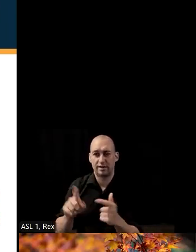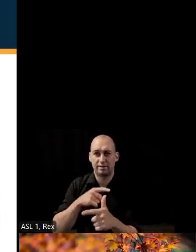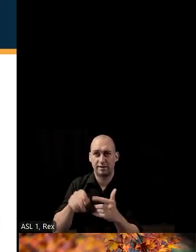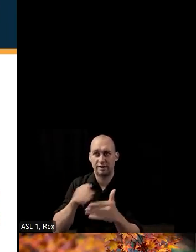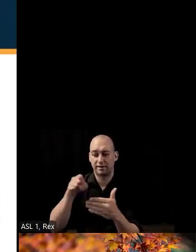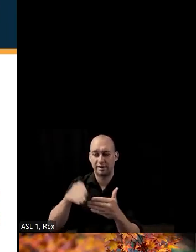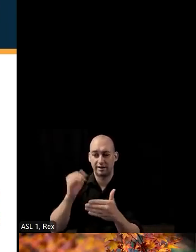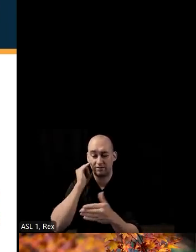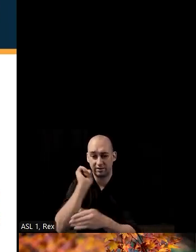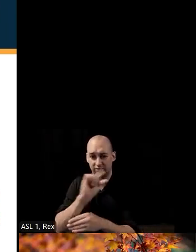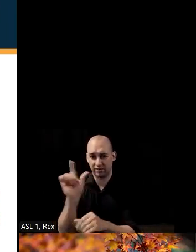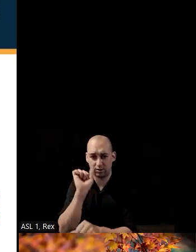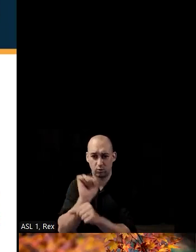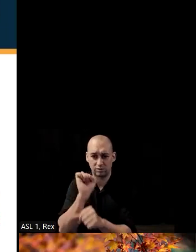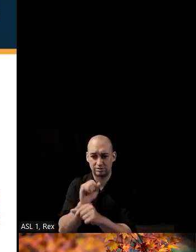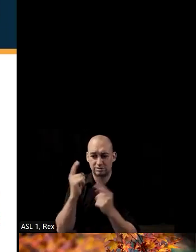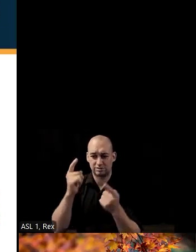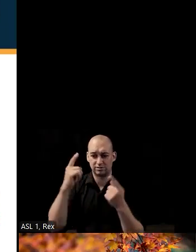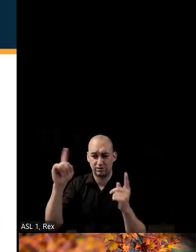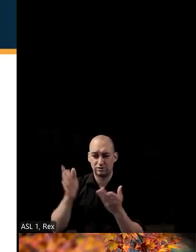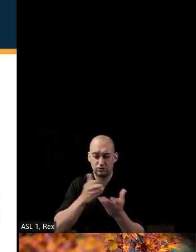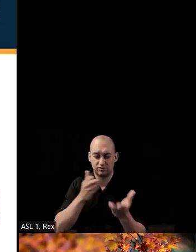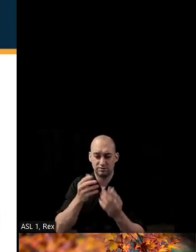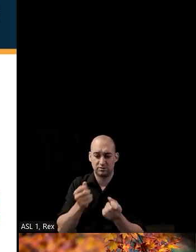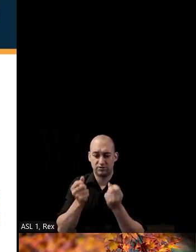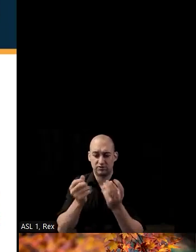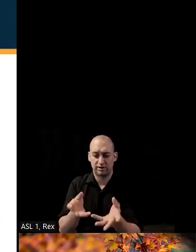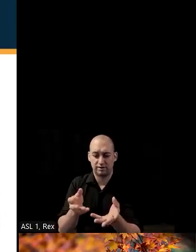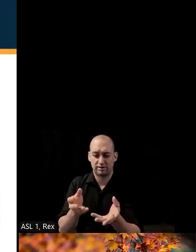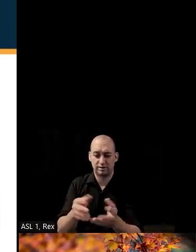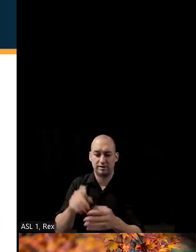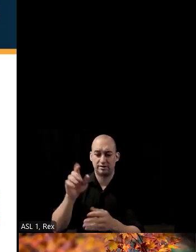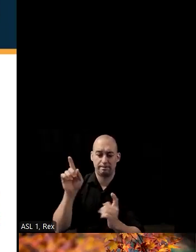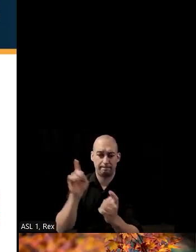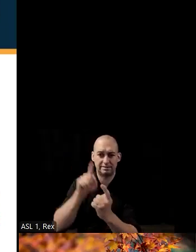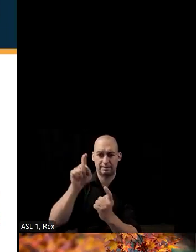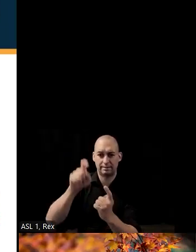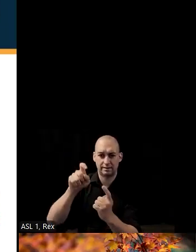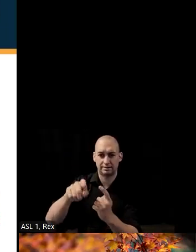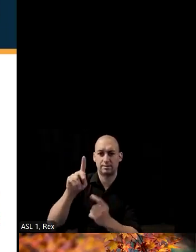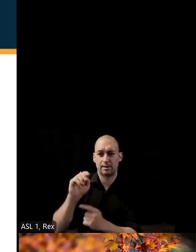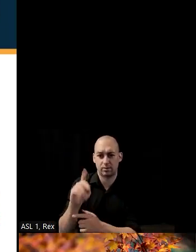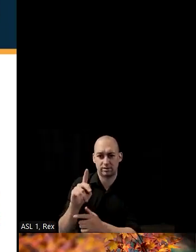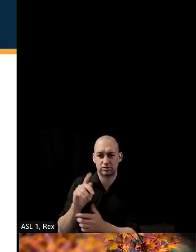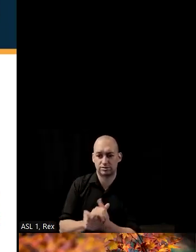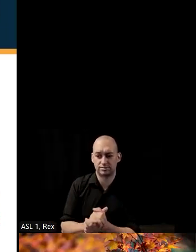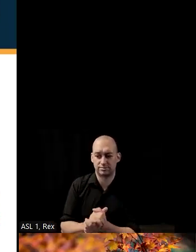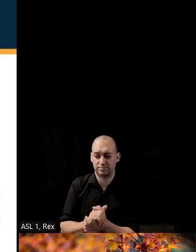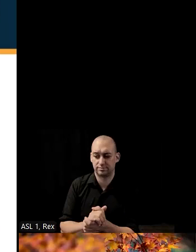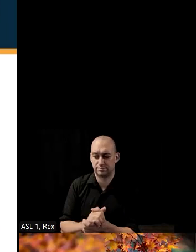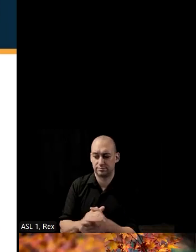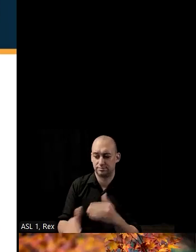works successfully, the services are provided, and hopefully it meets the needs of the populations that we're serving. All right, next